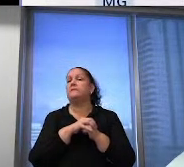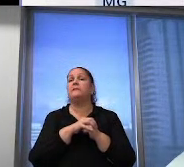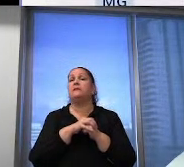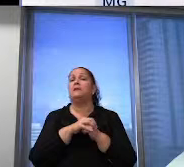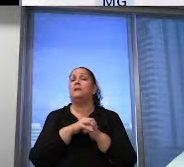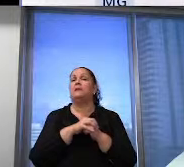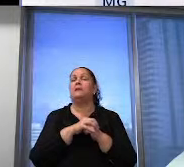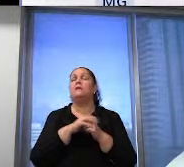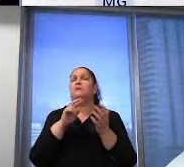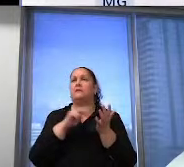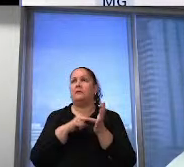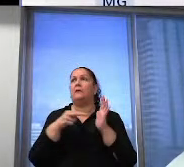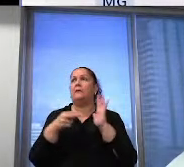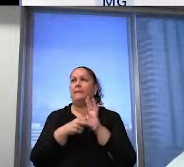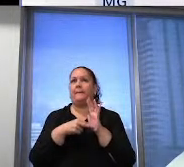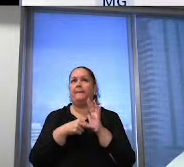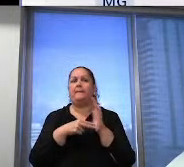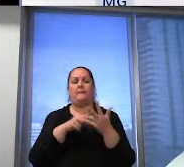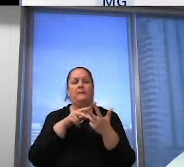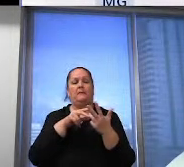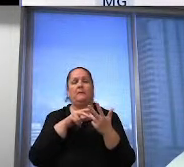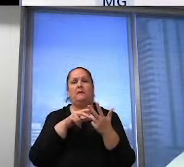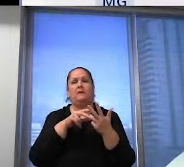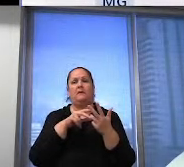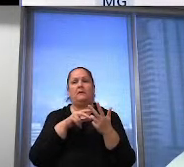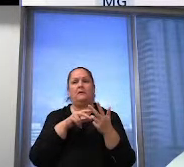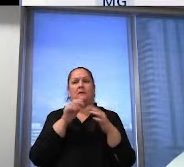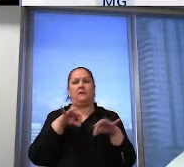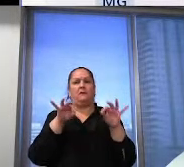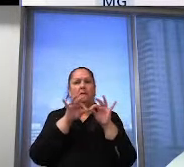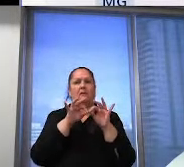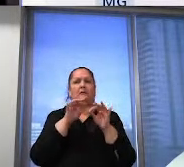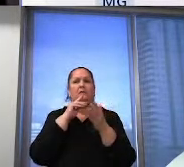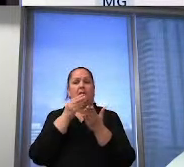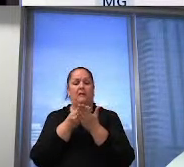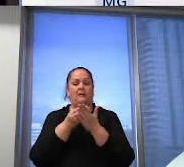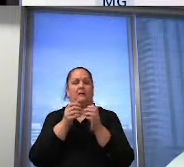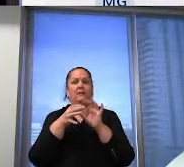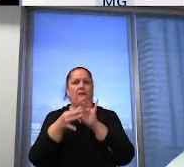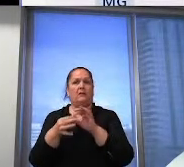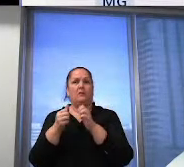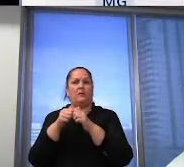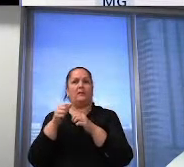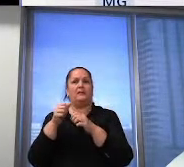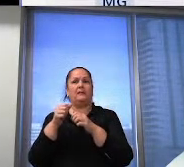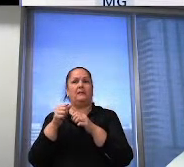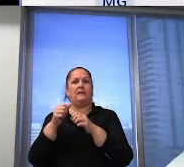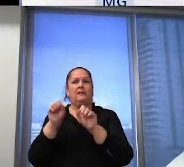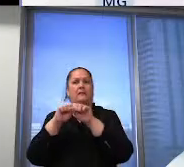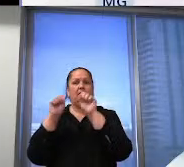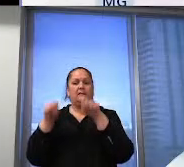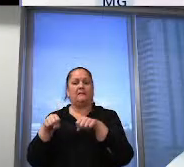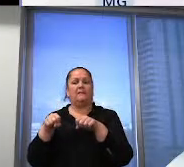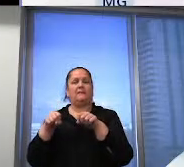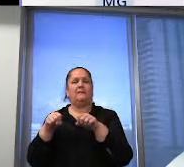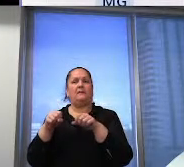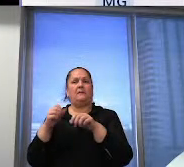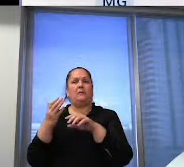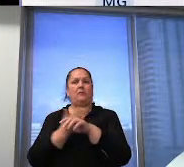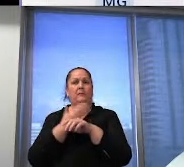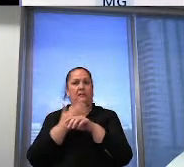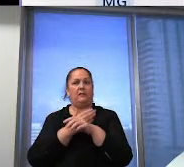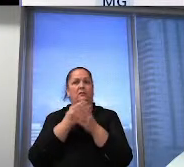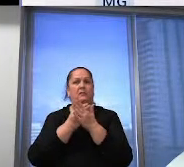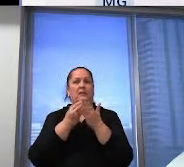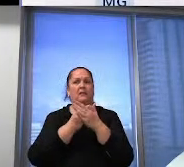two. So it's safe to distinguish the two things like this. The dollars associated with the system remediation plan